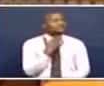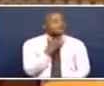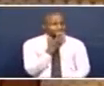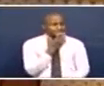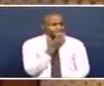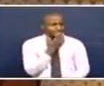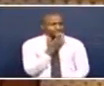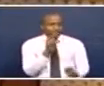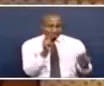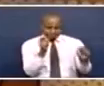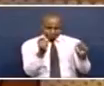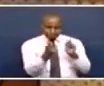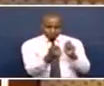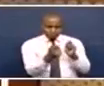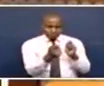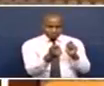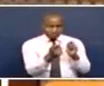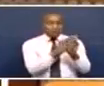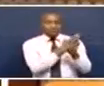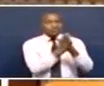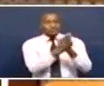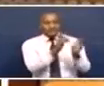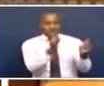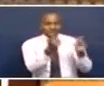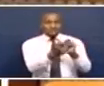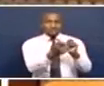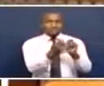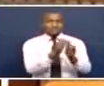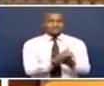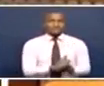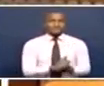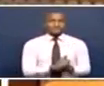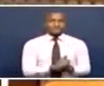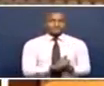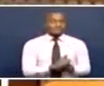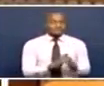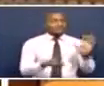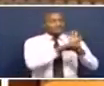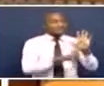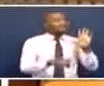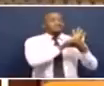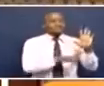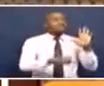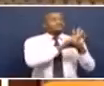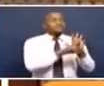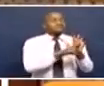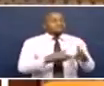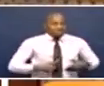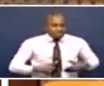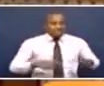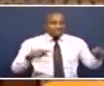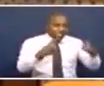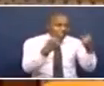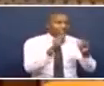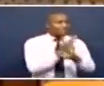the transformation and changing the story. It's not just a negative story every day of hunger, of conflict,